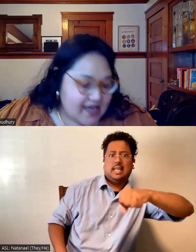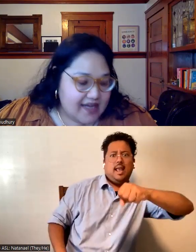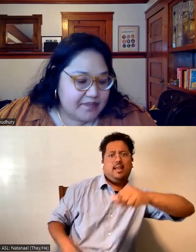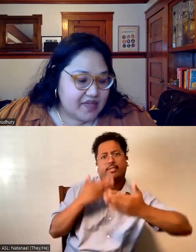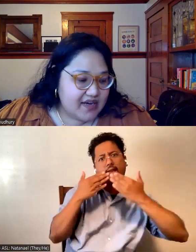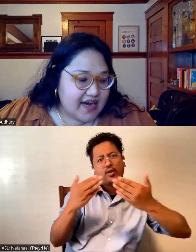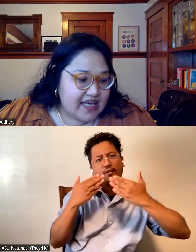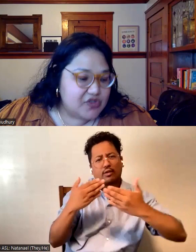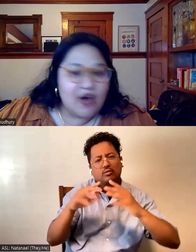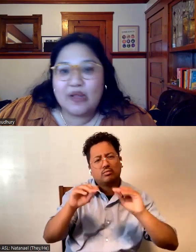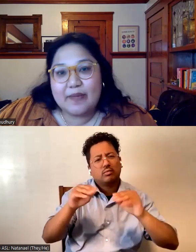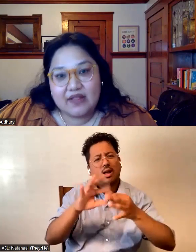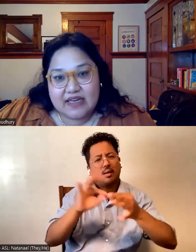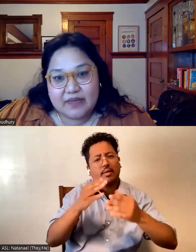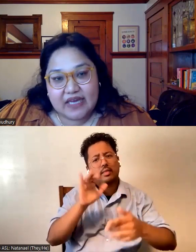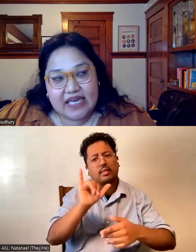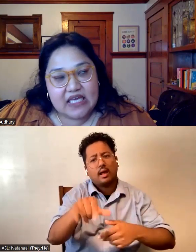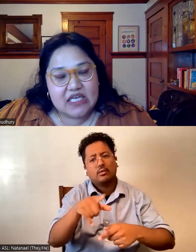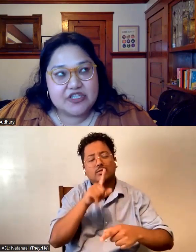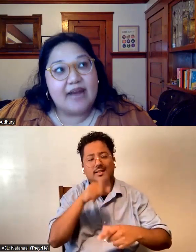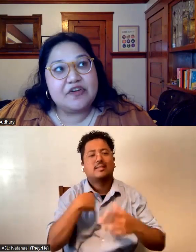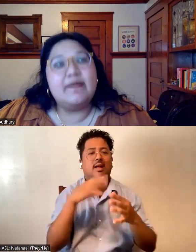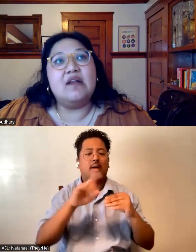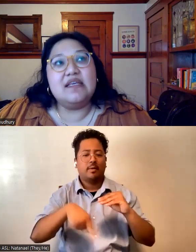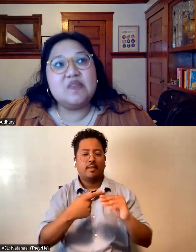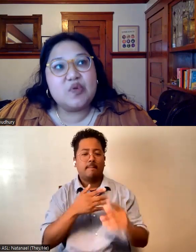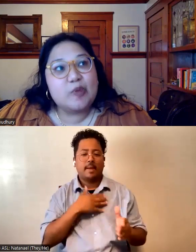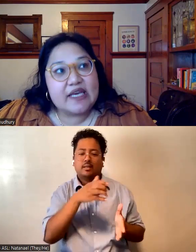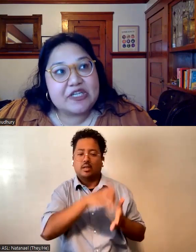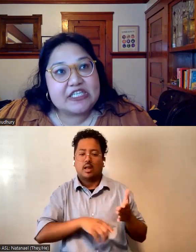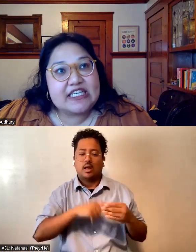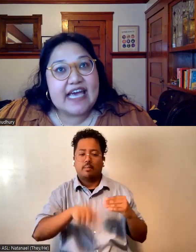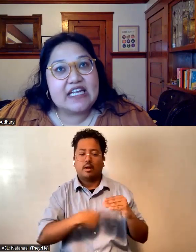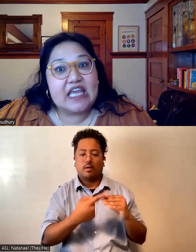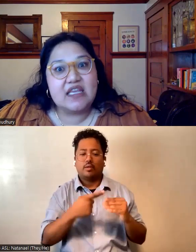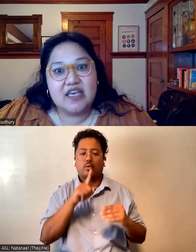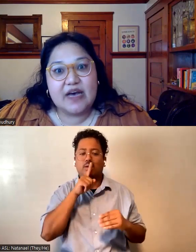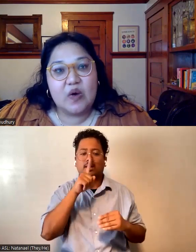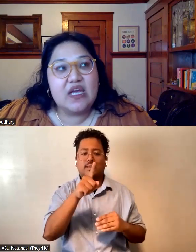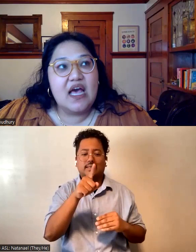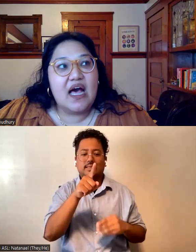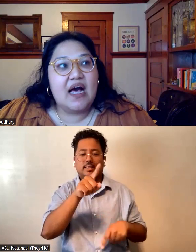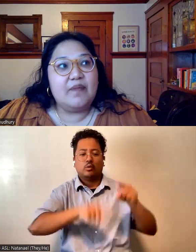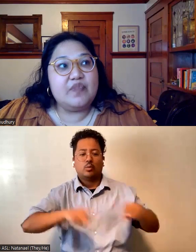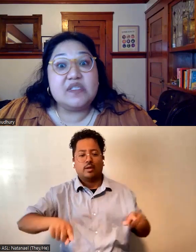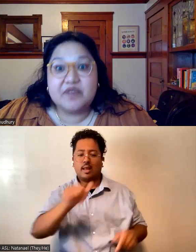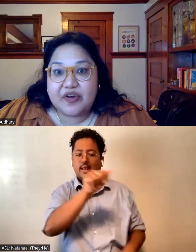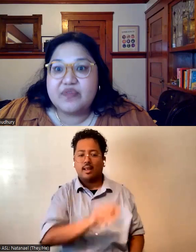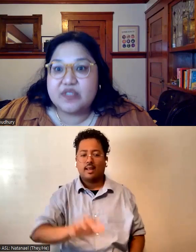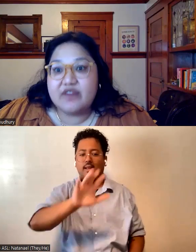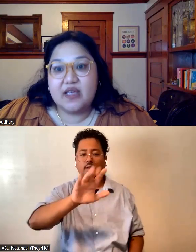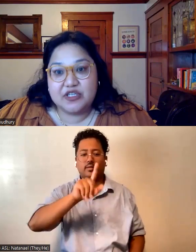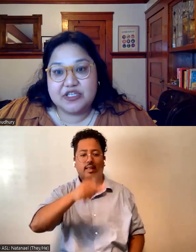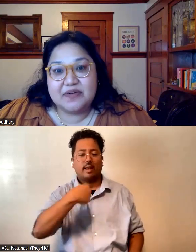up. I talk a lot about that in my chapter about the inscrutable Asian and like thinking about this figure